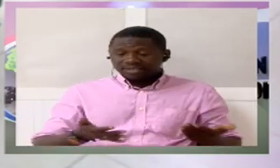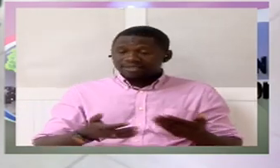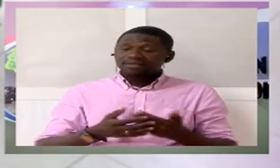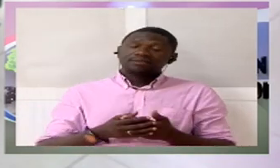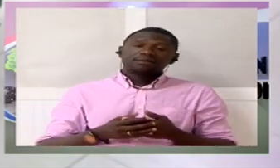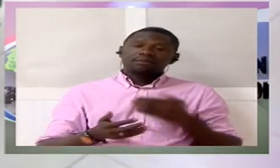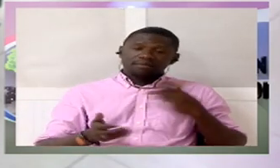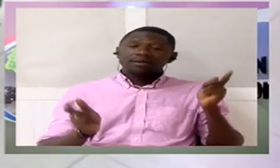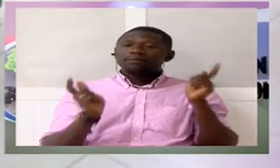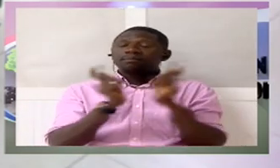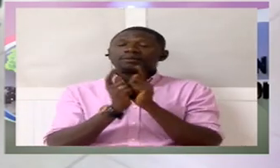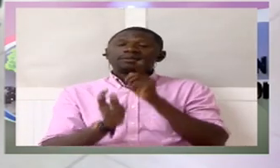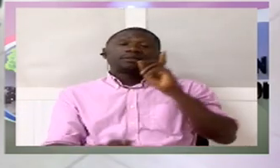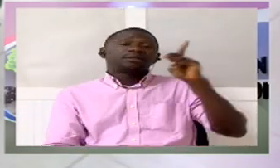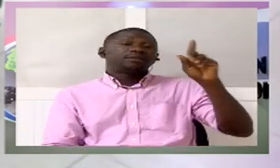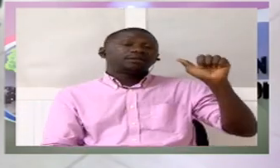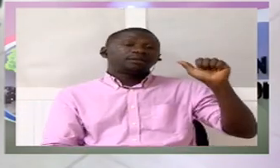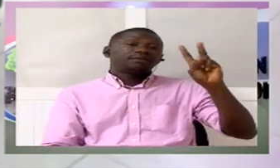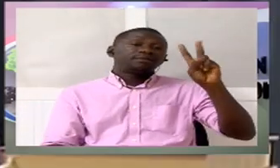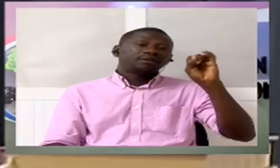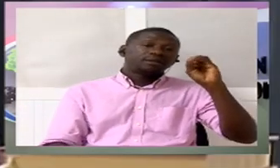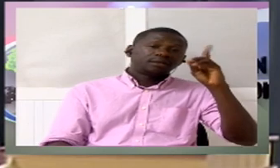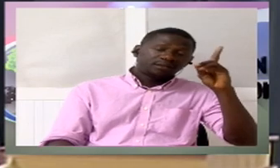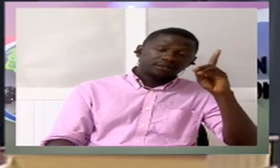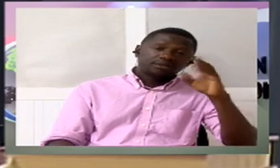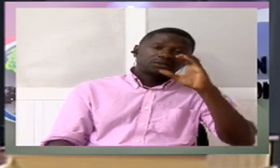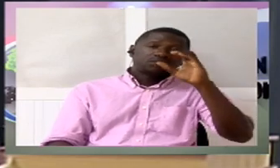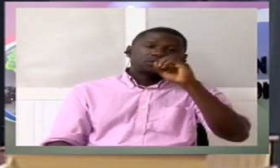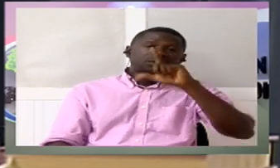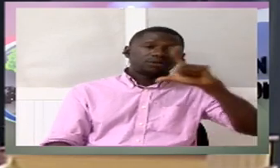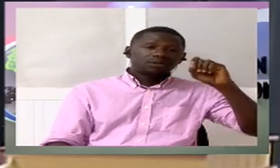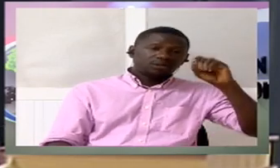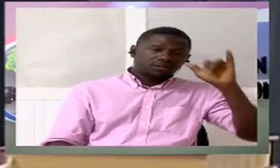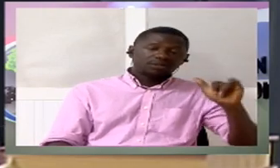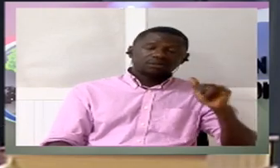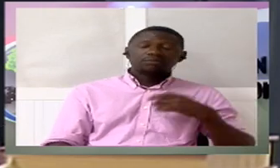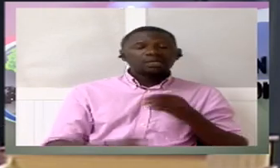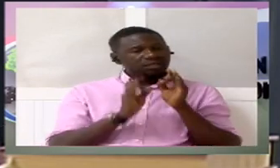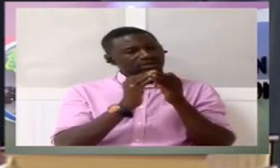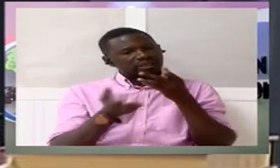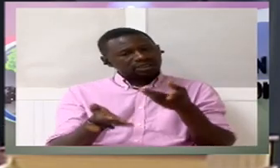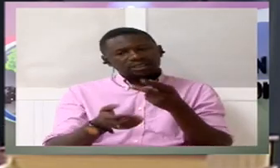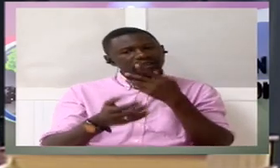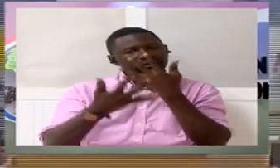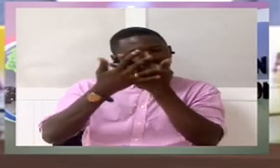David Koli. I said to him, this guy has served his prison